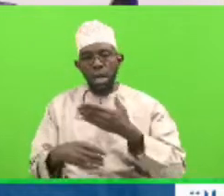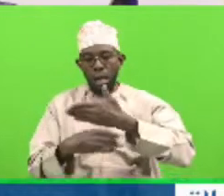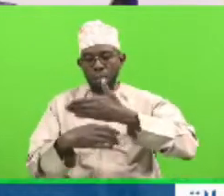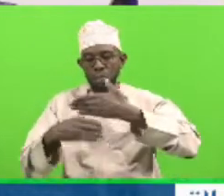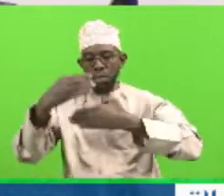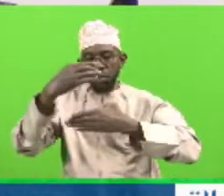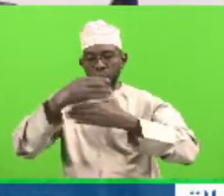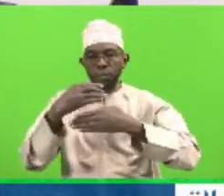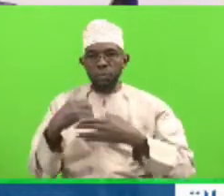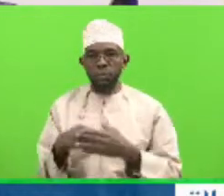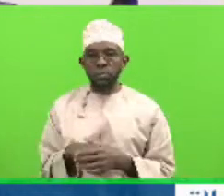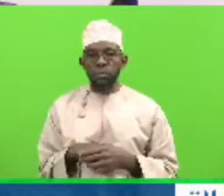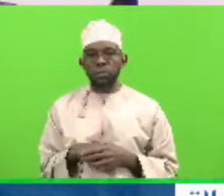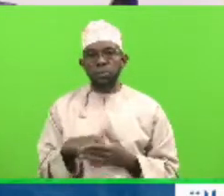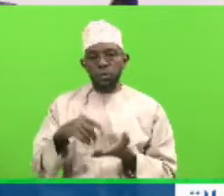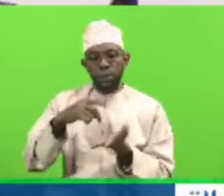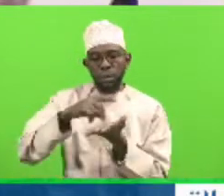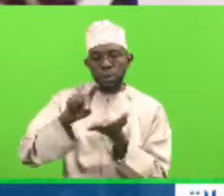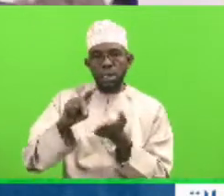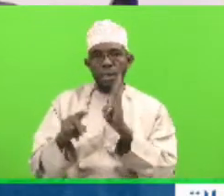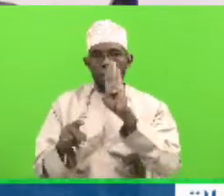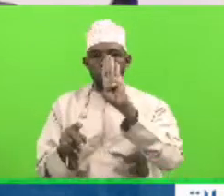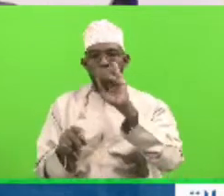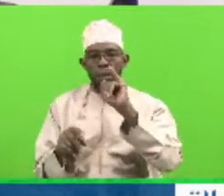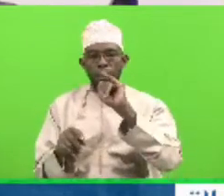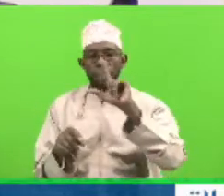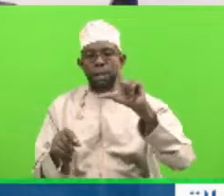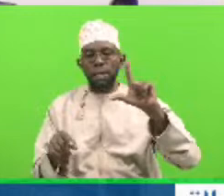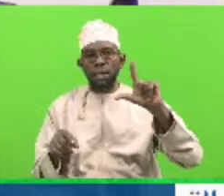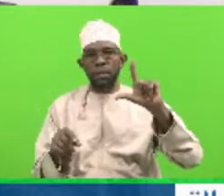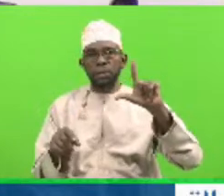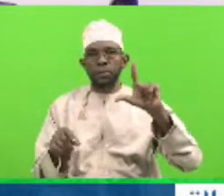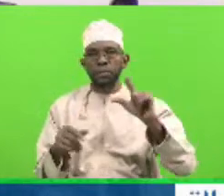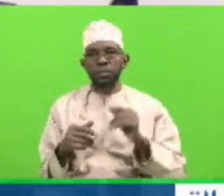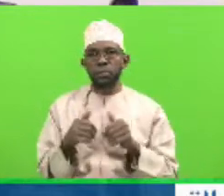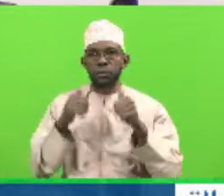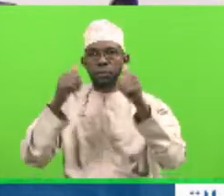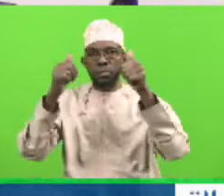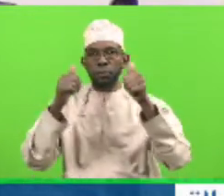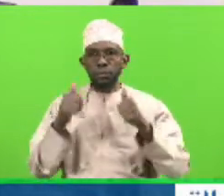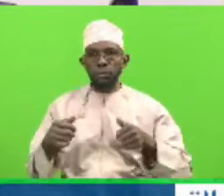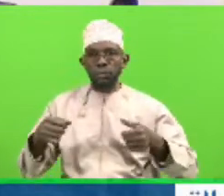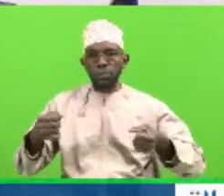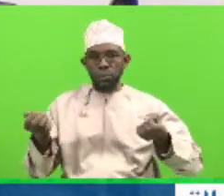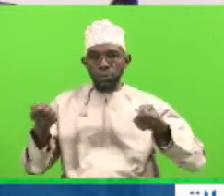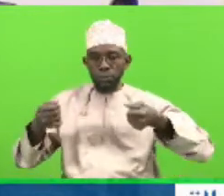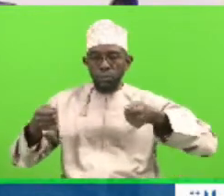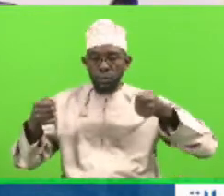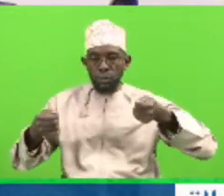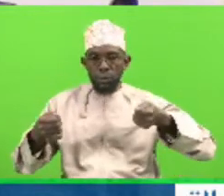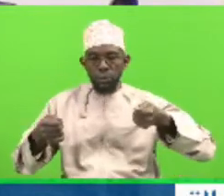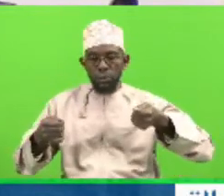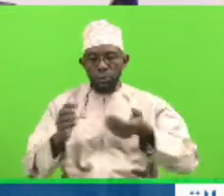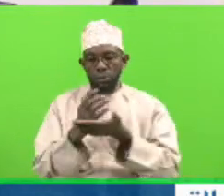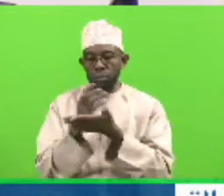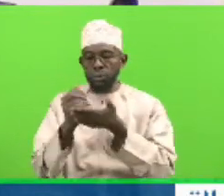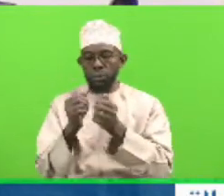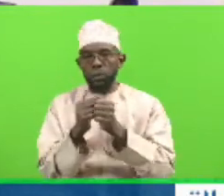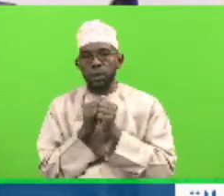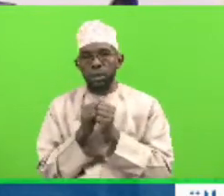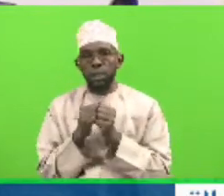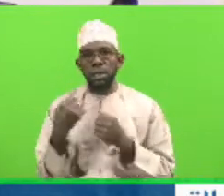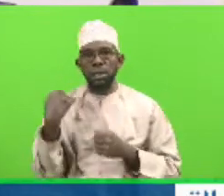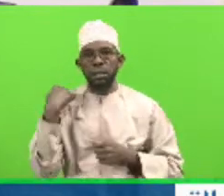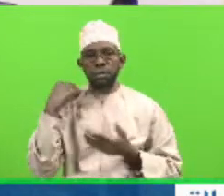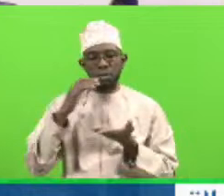assistance. They have a pay bill which we have already put on the table, on the boxes, but I can just share with you the number very